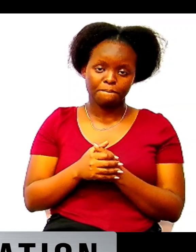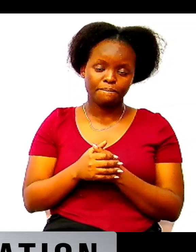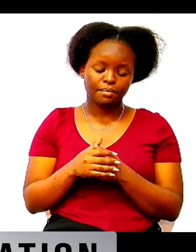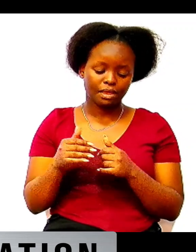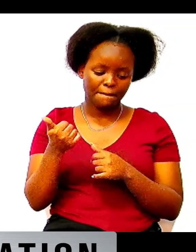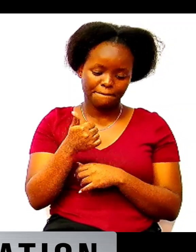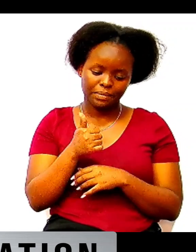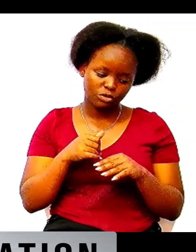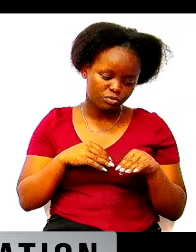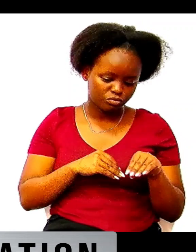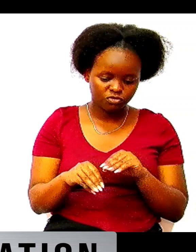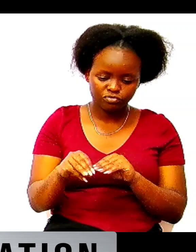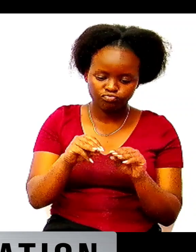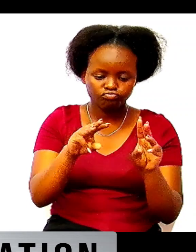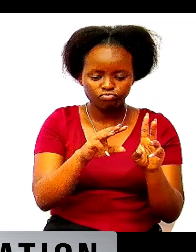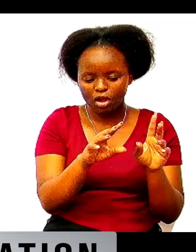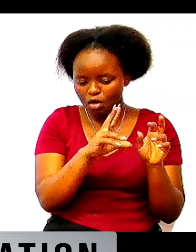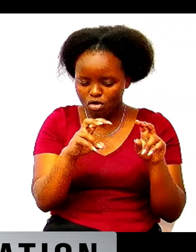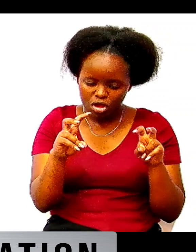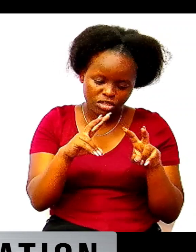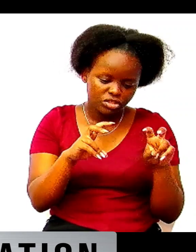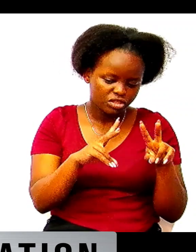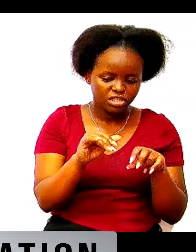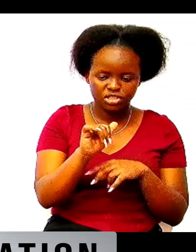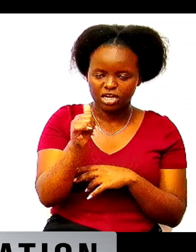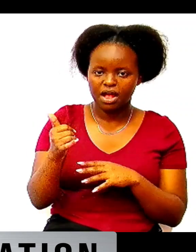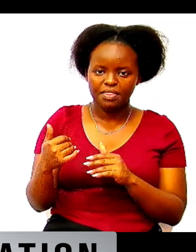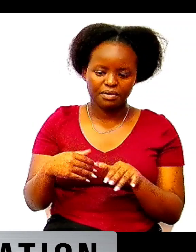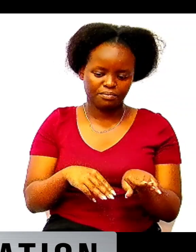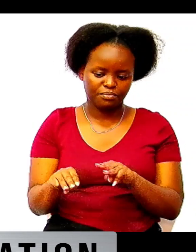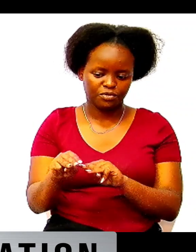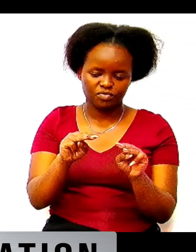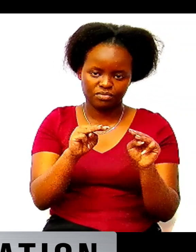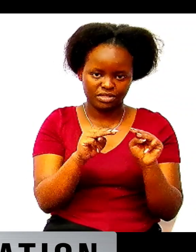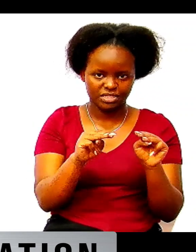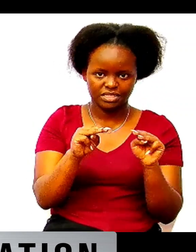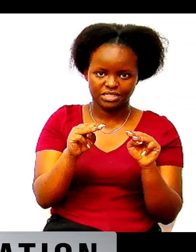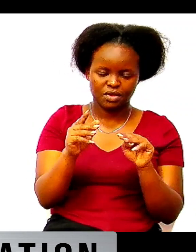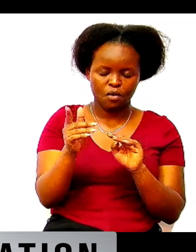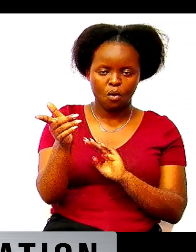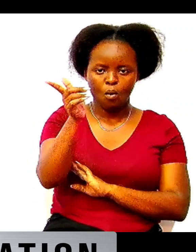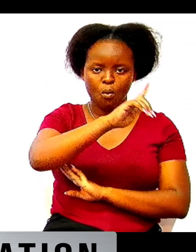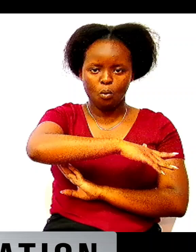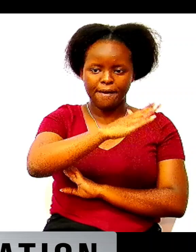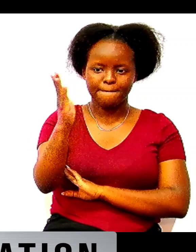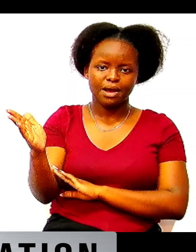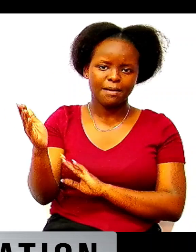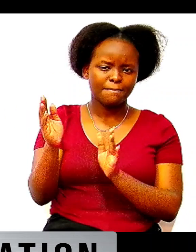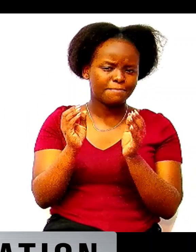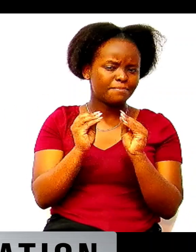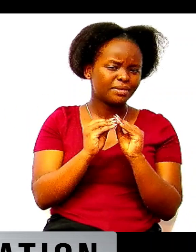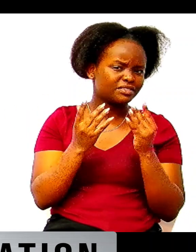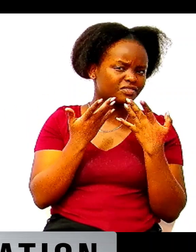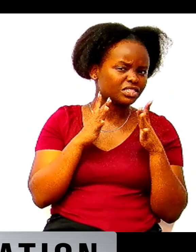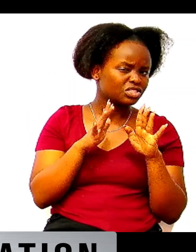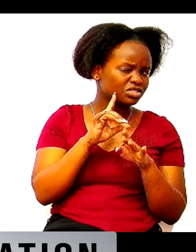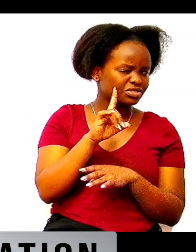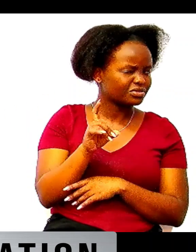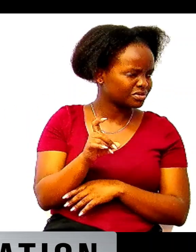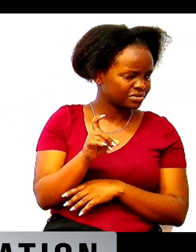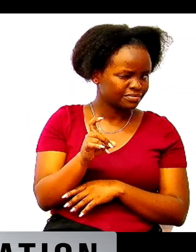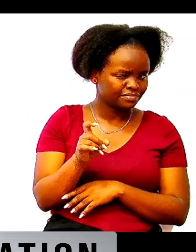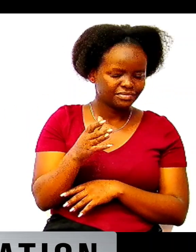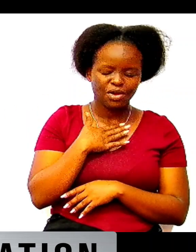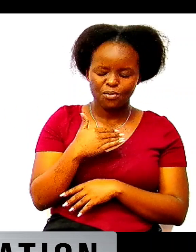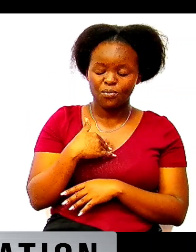moving towards looking at other progressive movements across the country. Have you met Wiper? Of you meeting Wiper? I don't